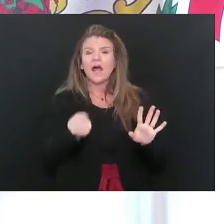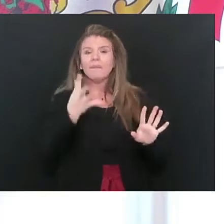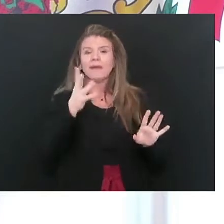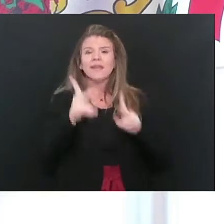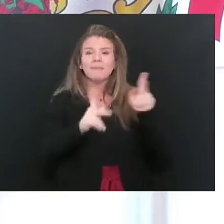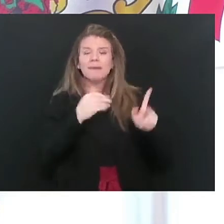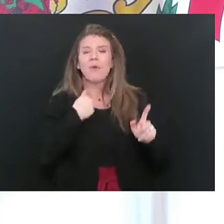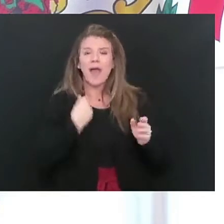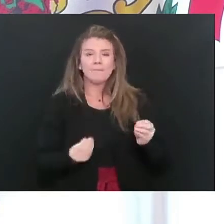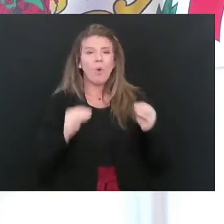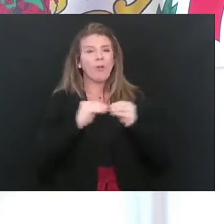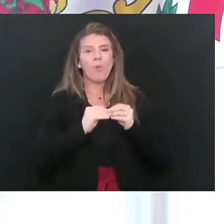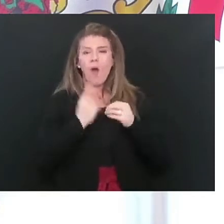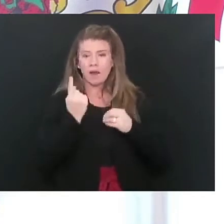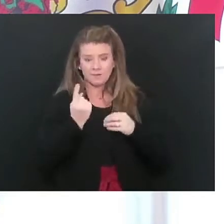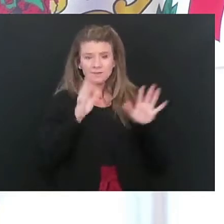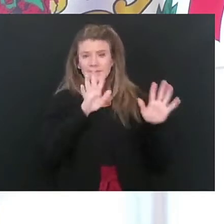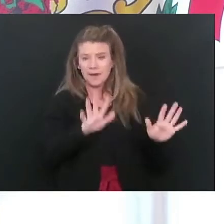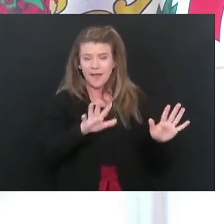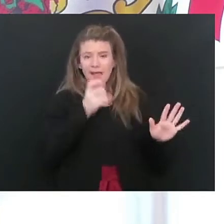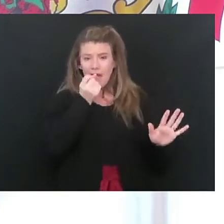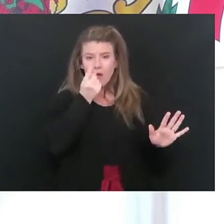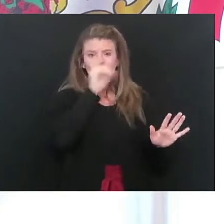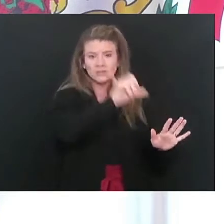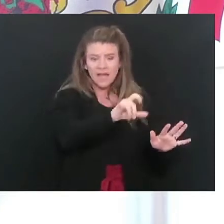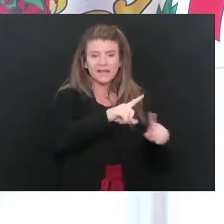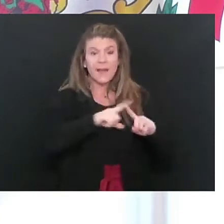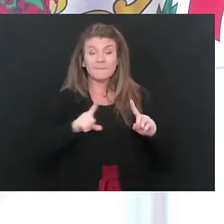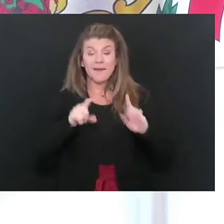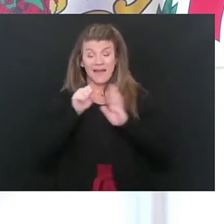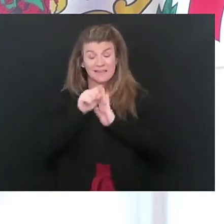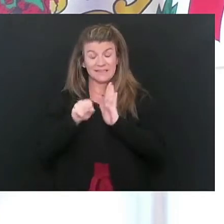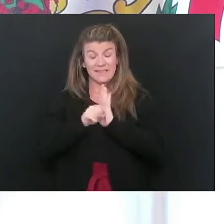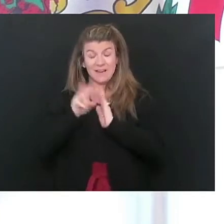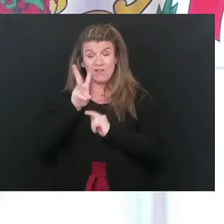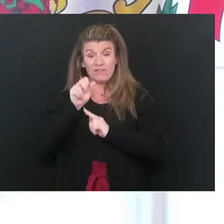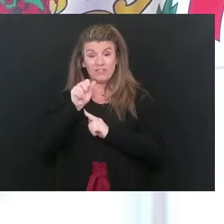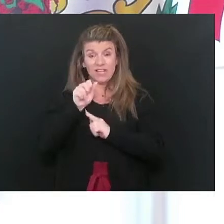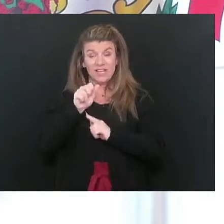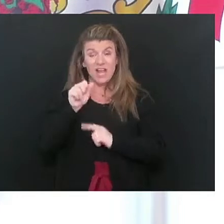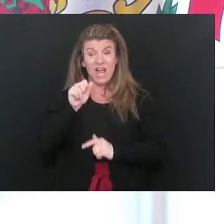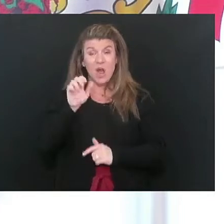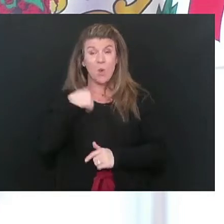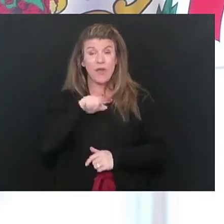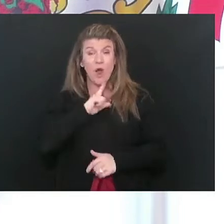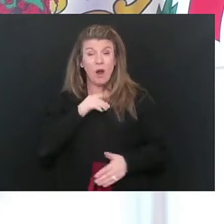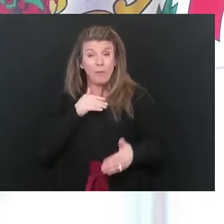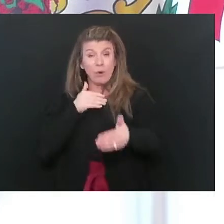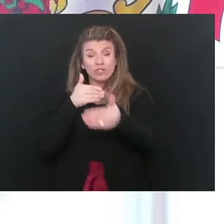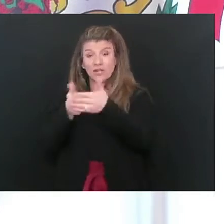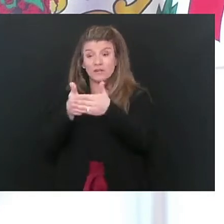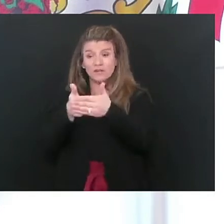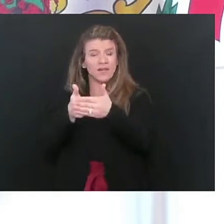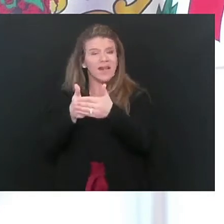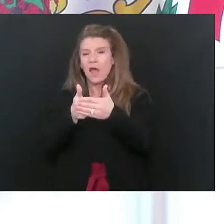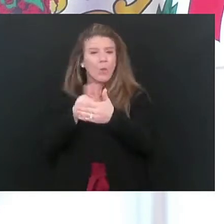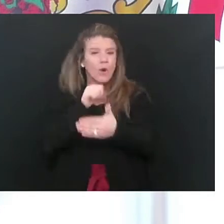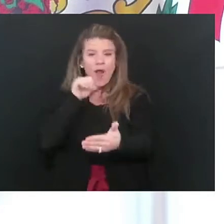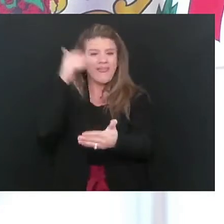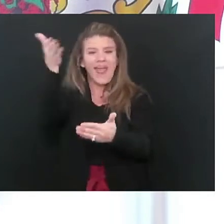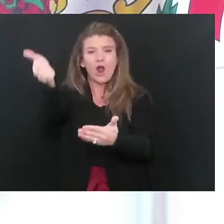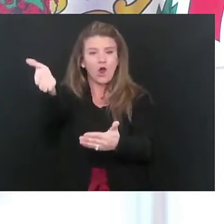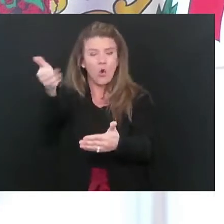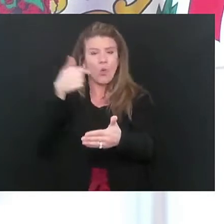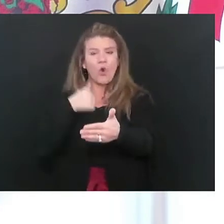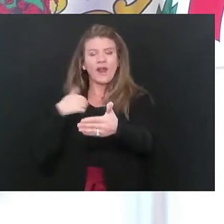different tests, but we have done in the state of West Virginia approaching, and we're not quite there, but